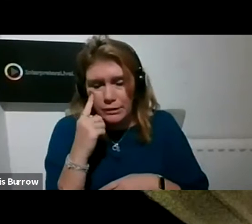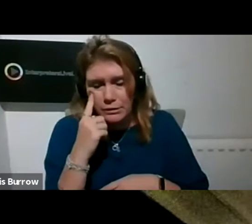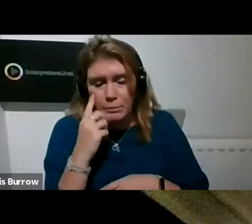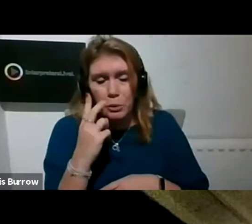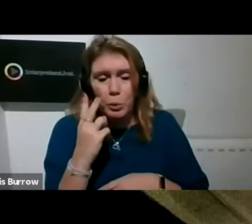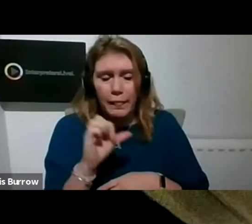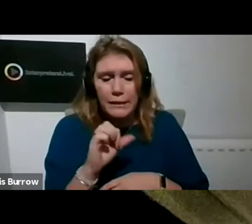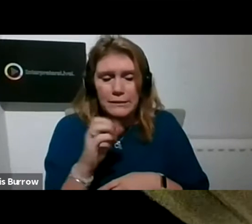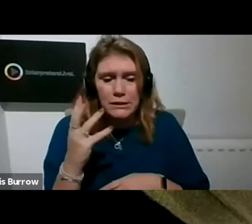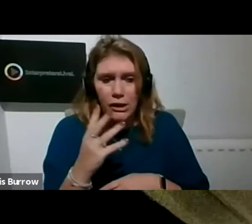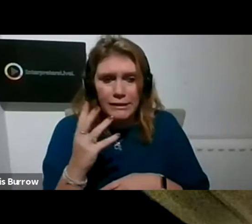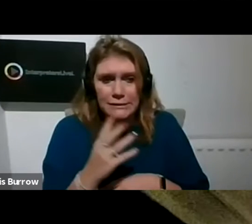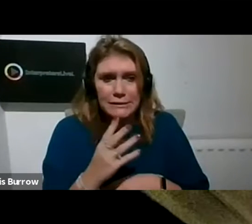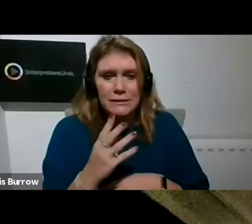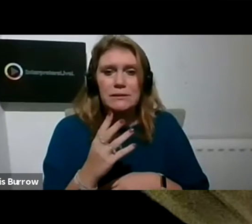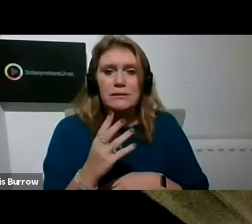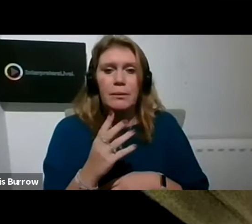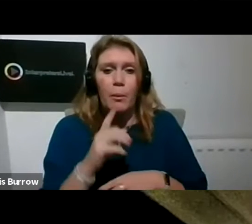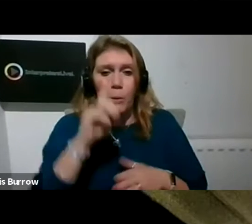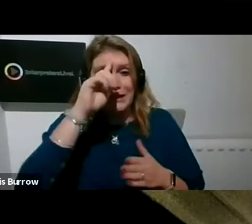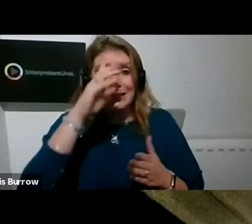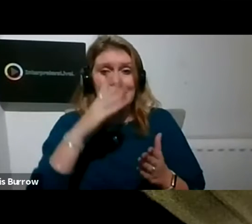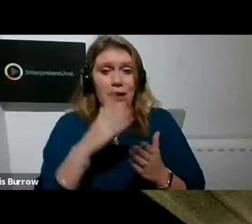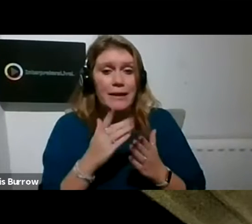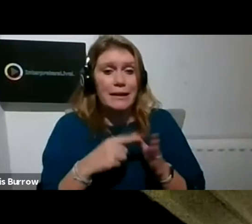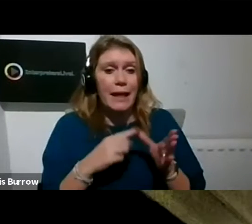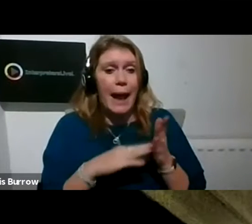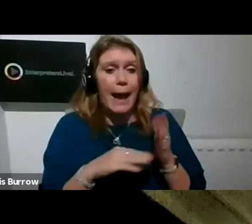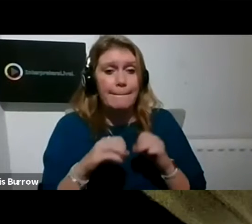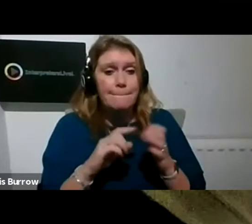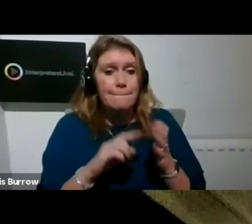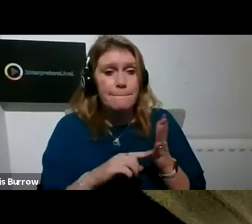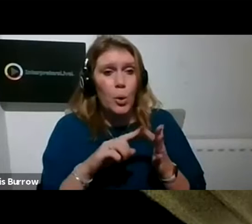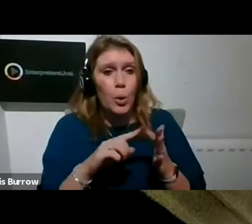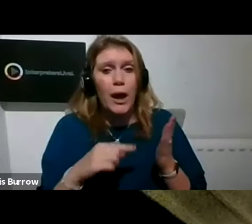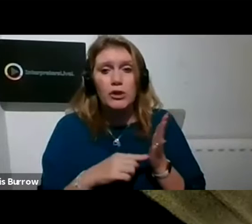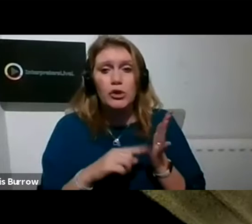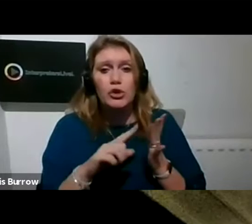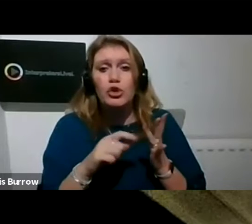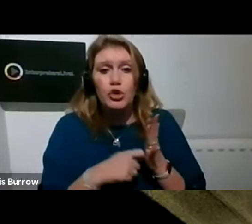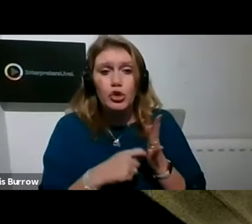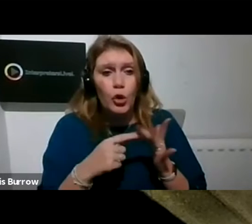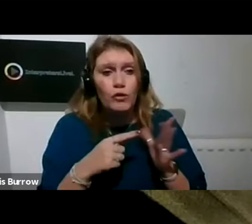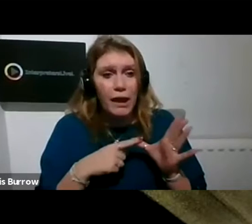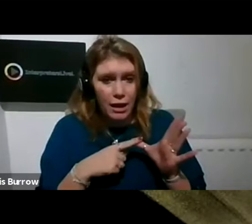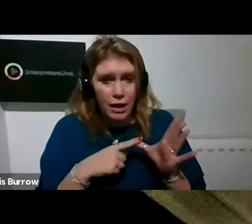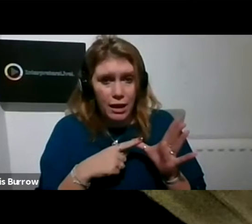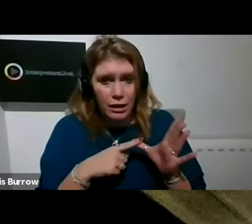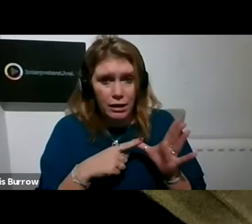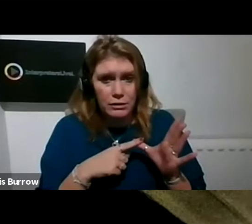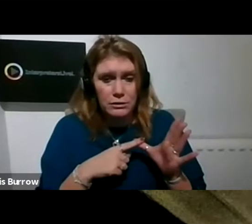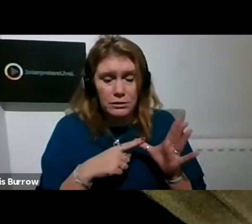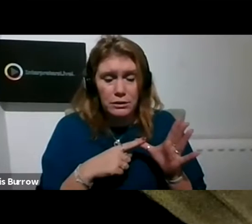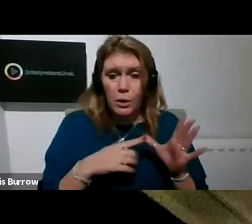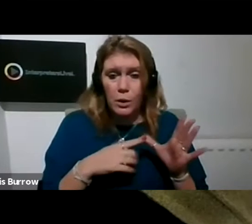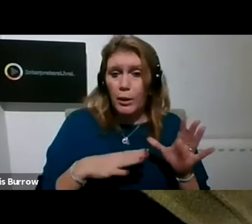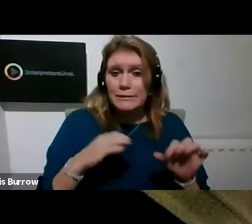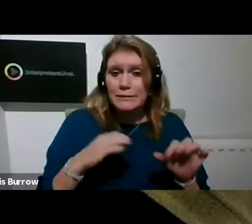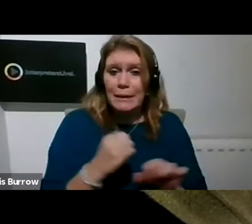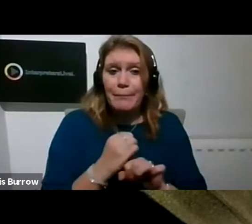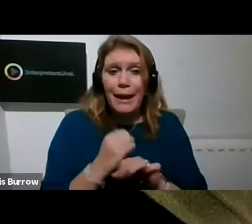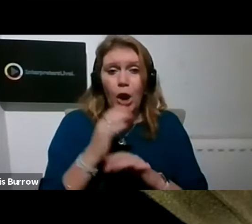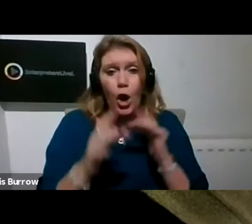we decided to, Amble and Tori, I think, must have decided to make it an online thing when the pandemic